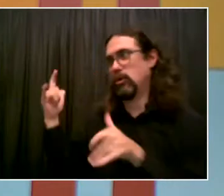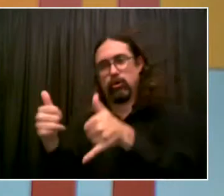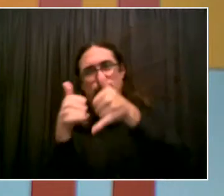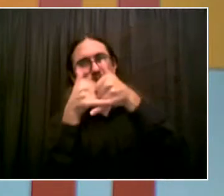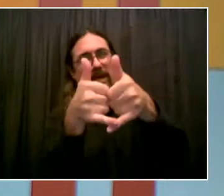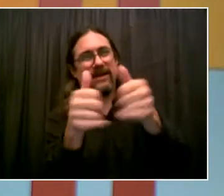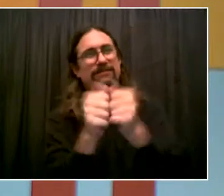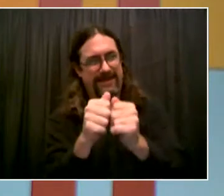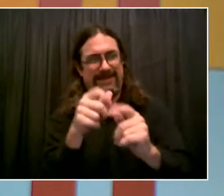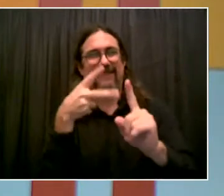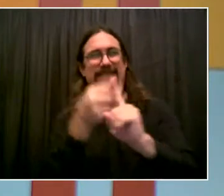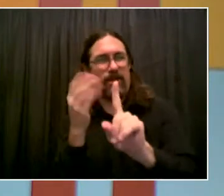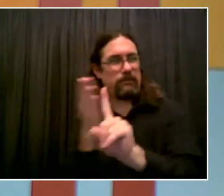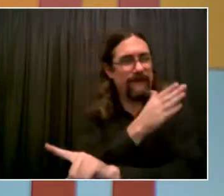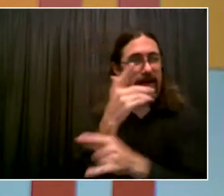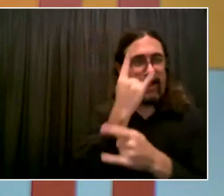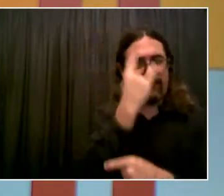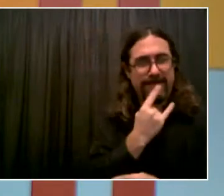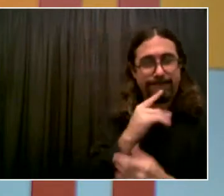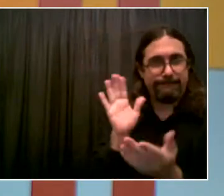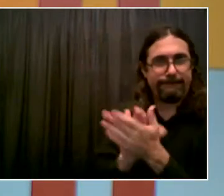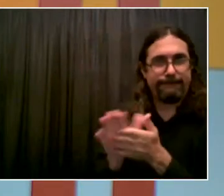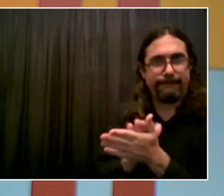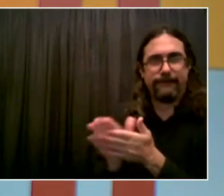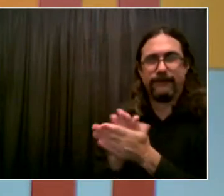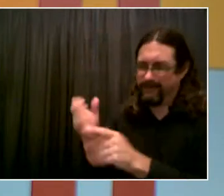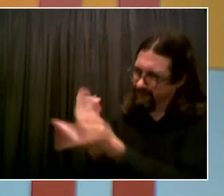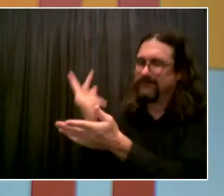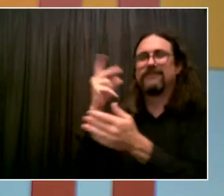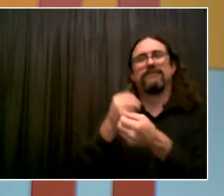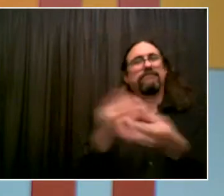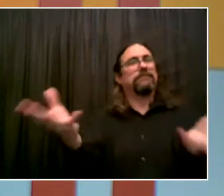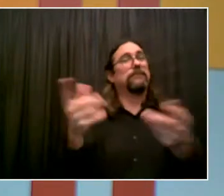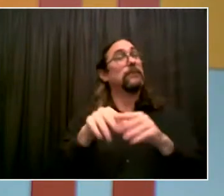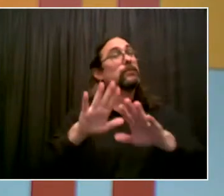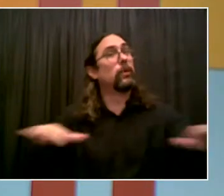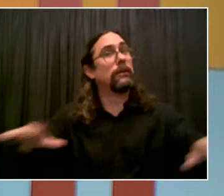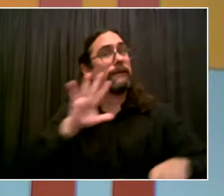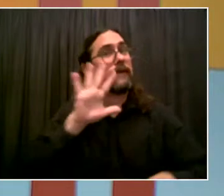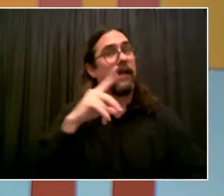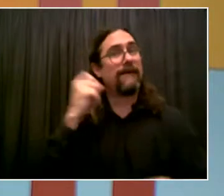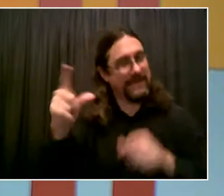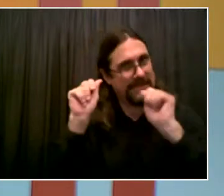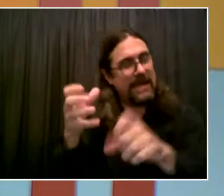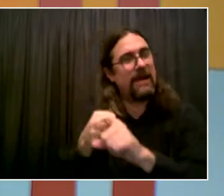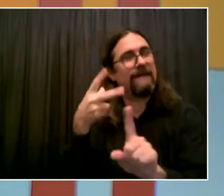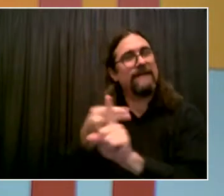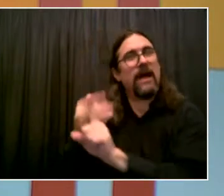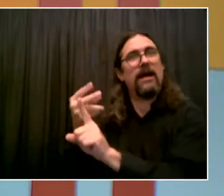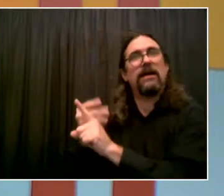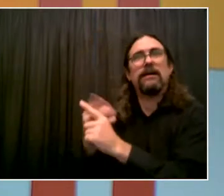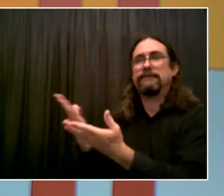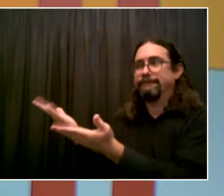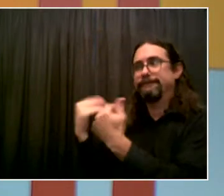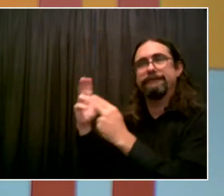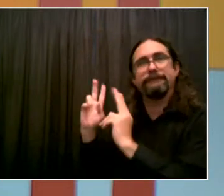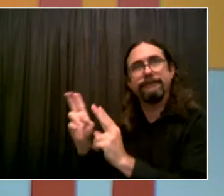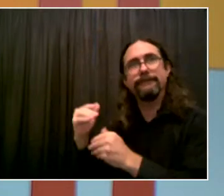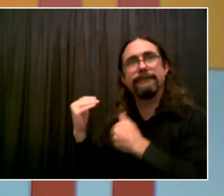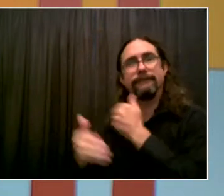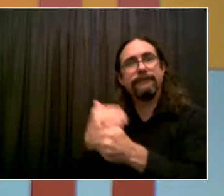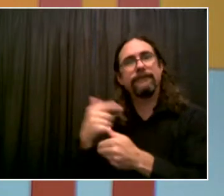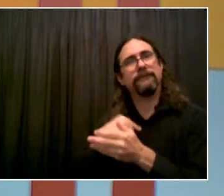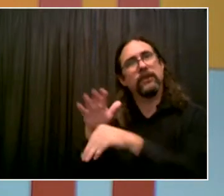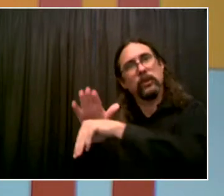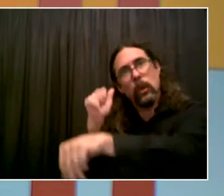difference for our families. So, federal government, this is a moment to step up, speed this process for the good of